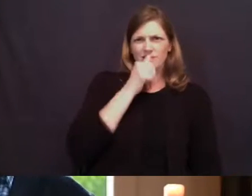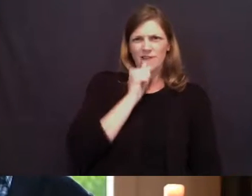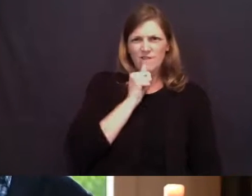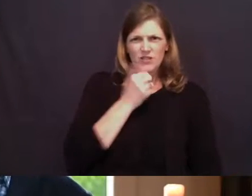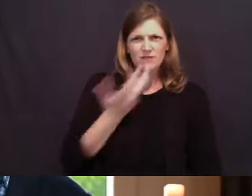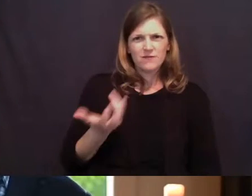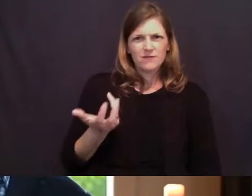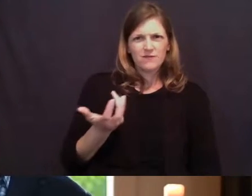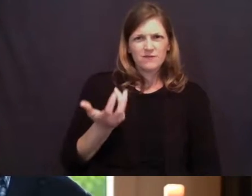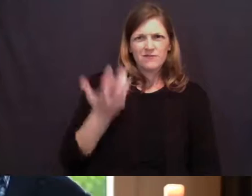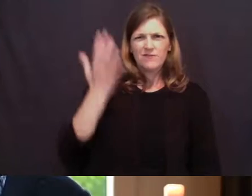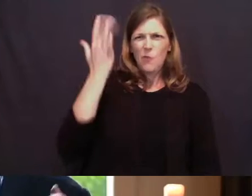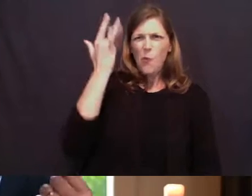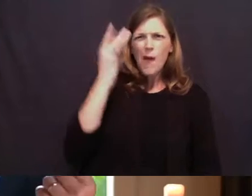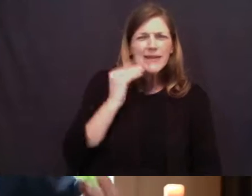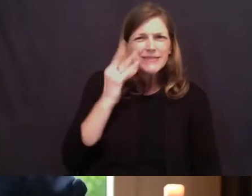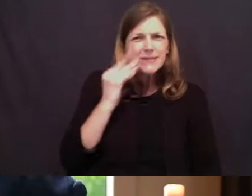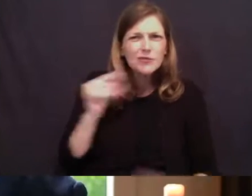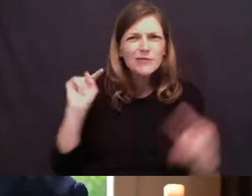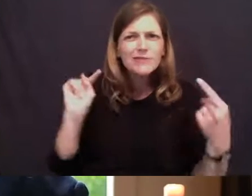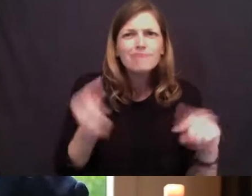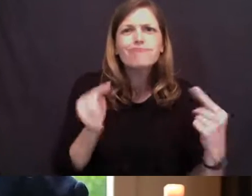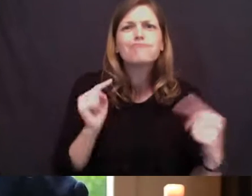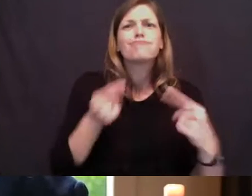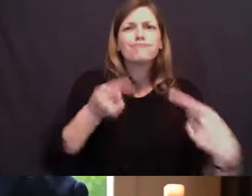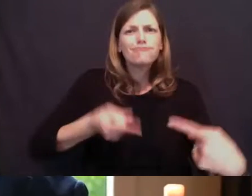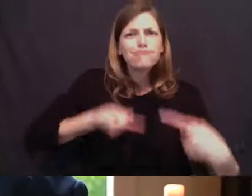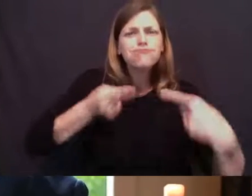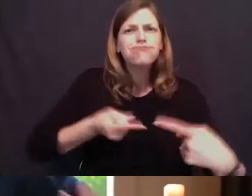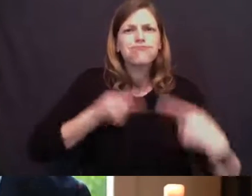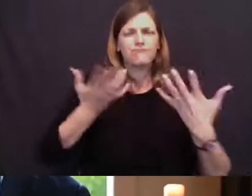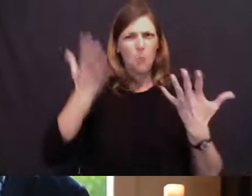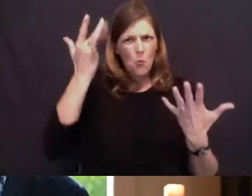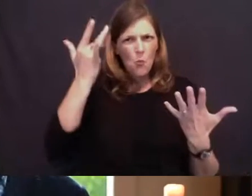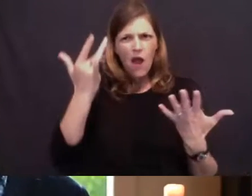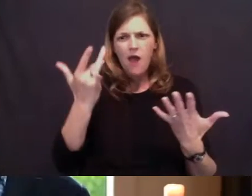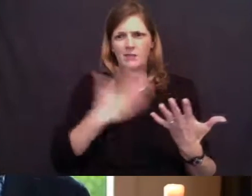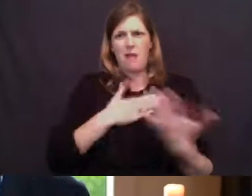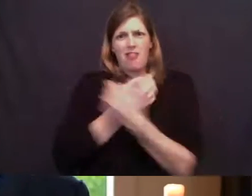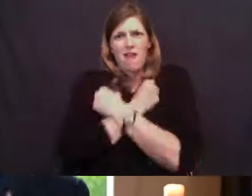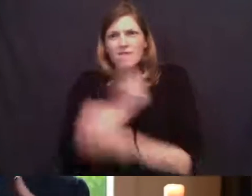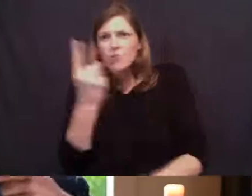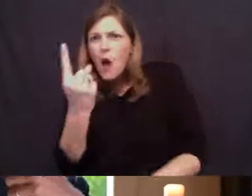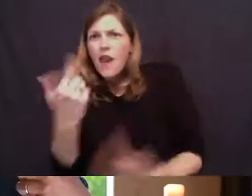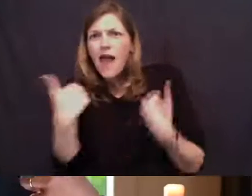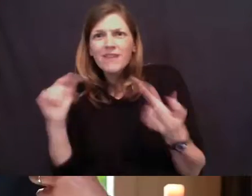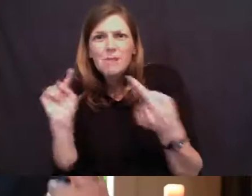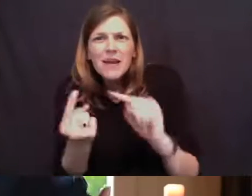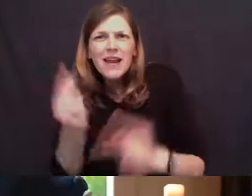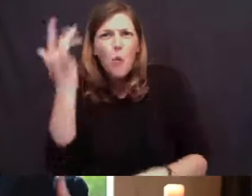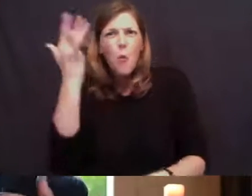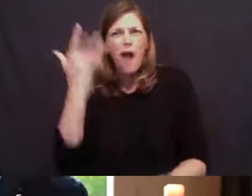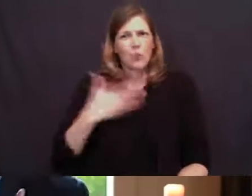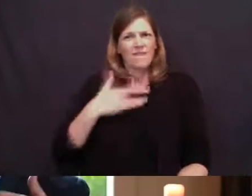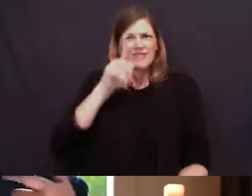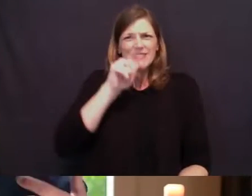why am I experiencing suffering? Or why is my loved one experiencing suffering? Why is there pain? Why am I feeling this